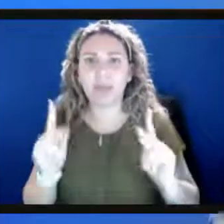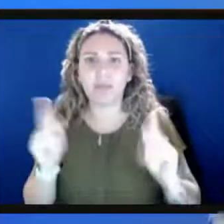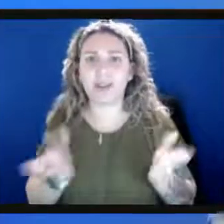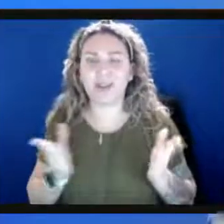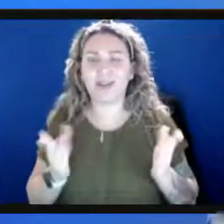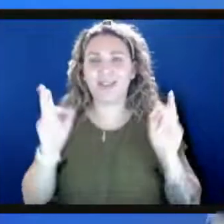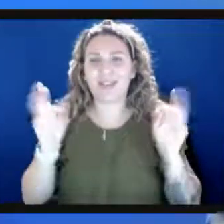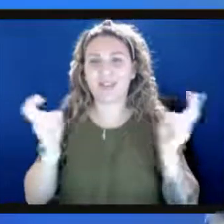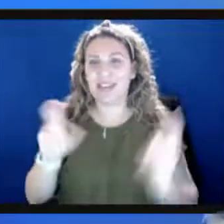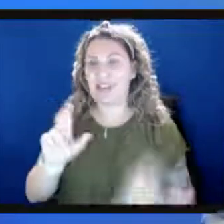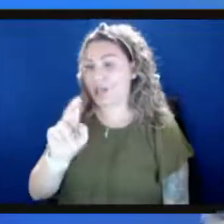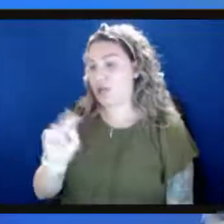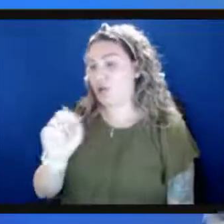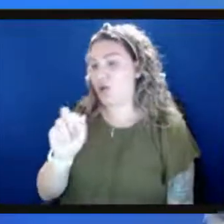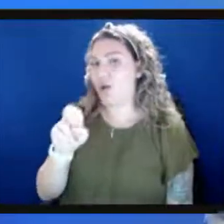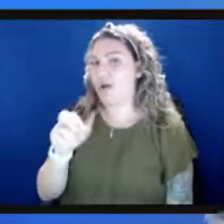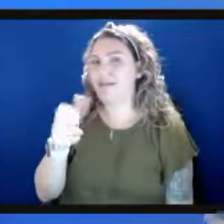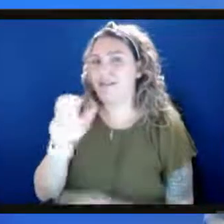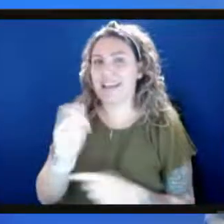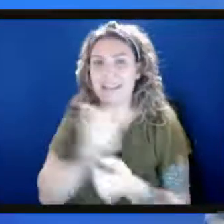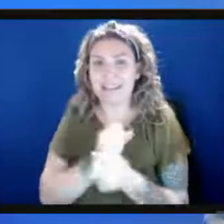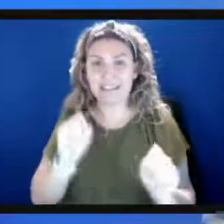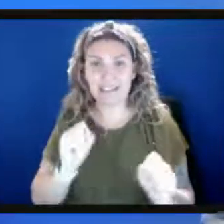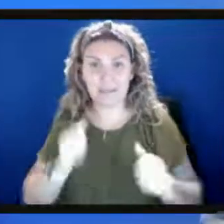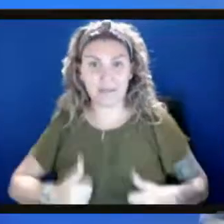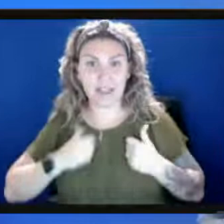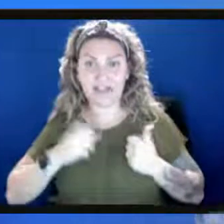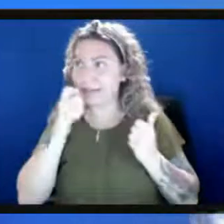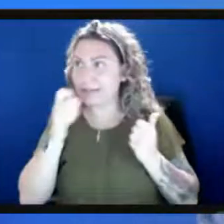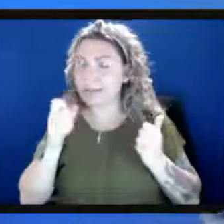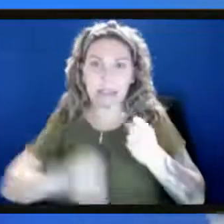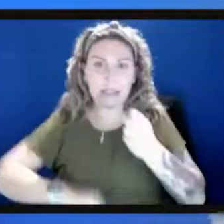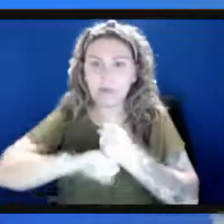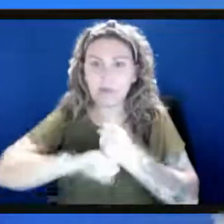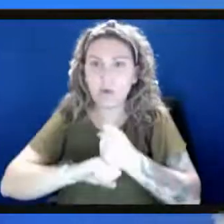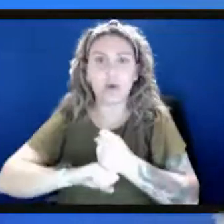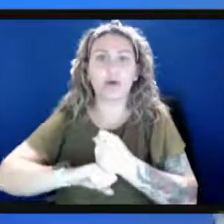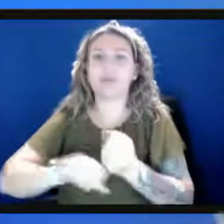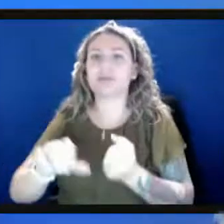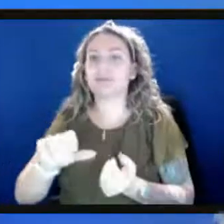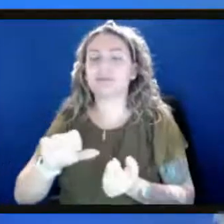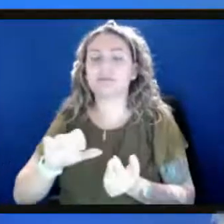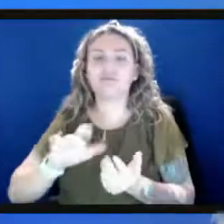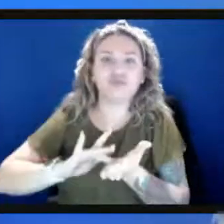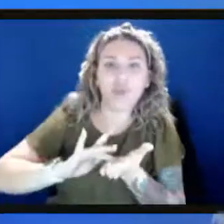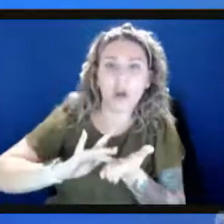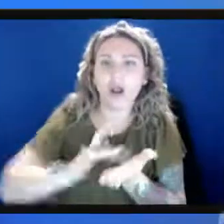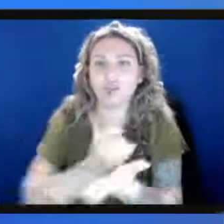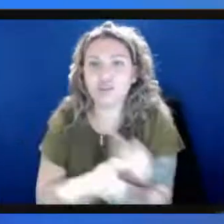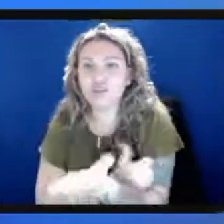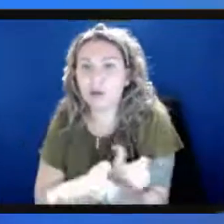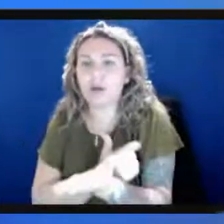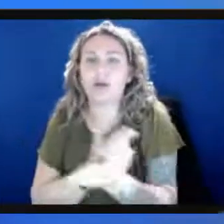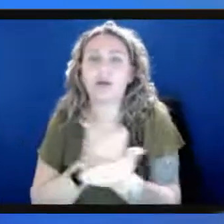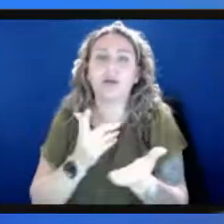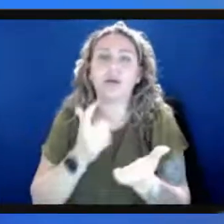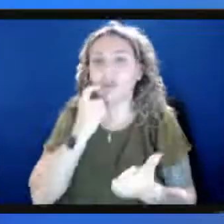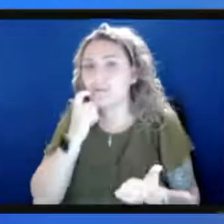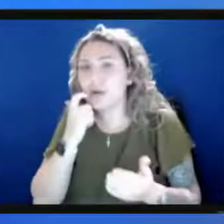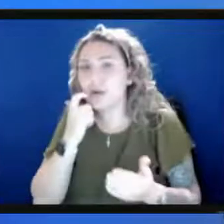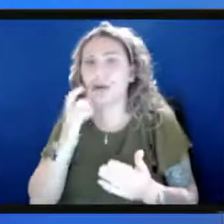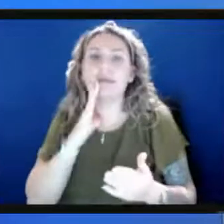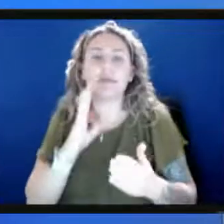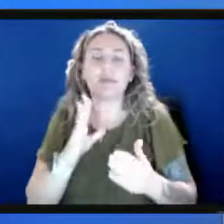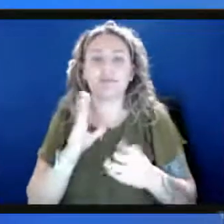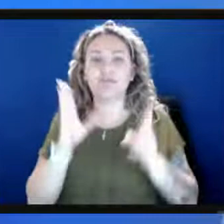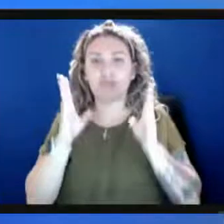saves lives. It does not promote substance abuse. It helps. It takes a child. It takes a person who is in a state of being. I